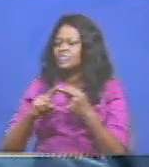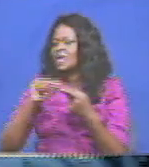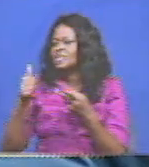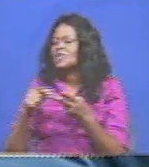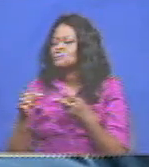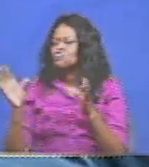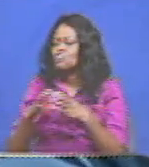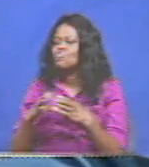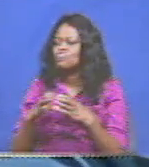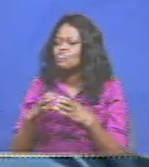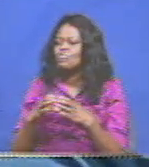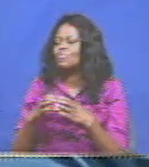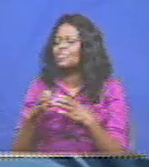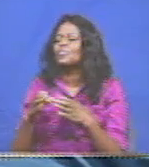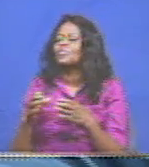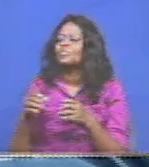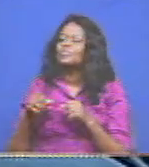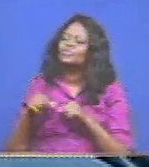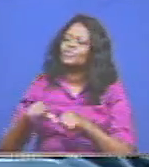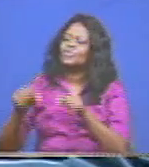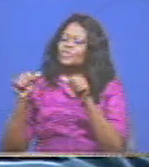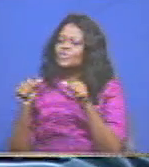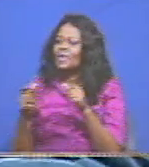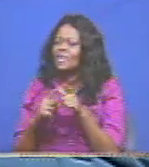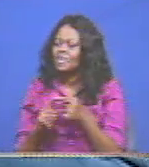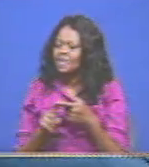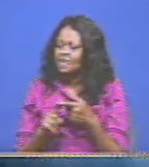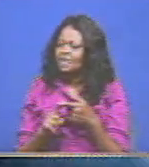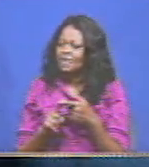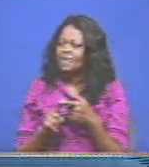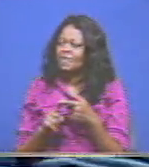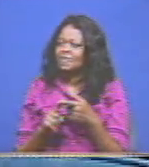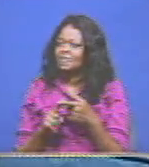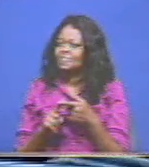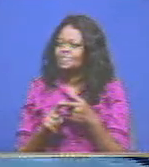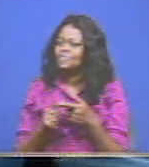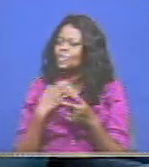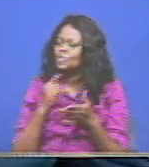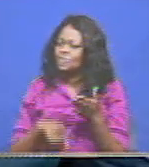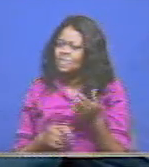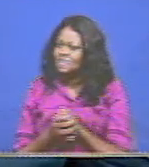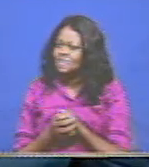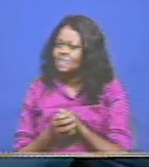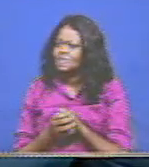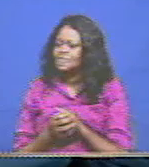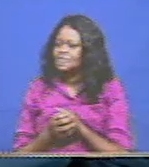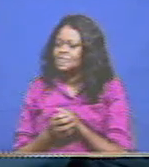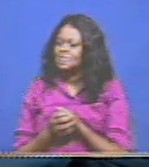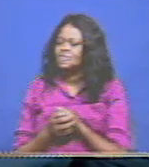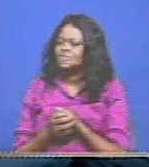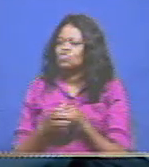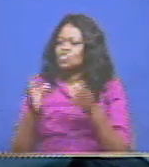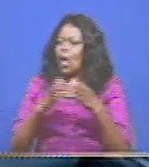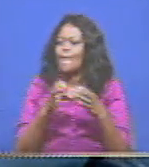yes. to go on at the yes. same time. Uh-huh. And it looks as if he's want to silence uh-huh. one part.